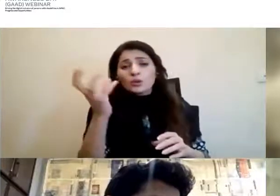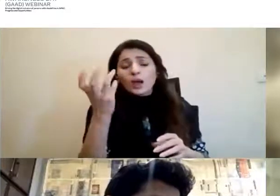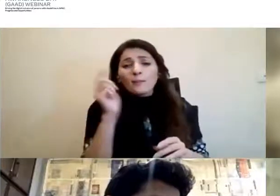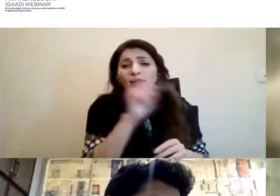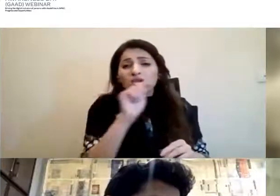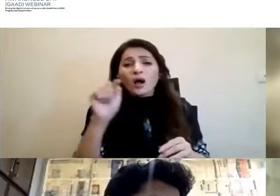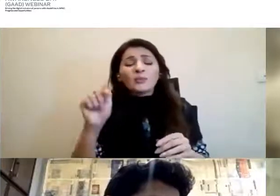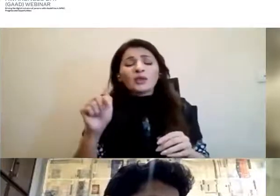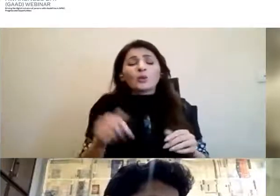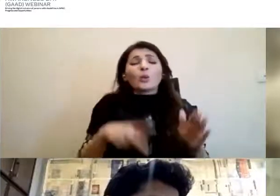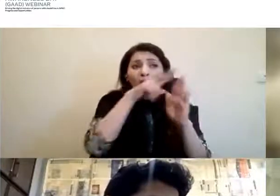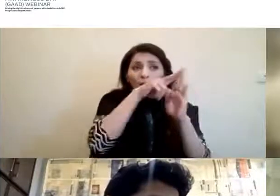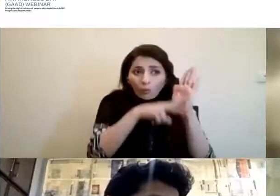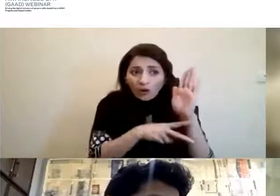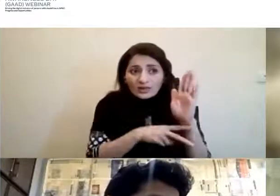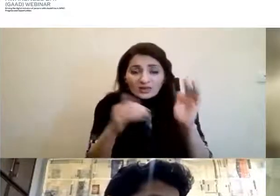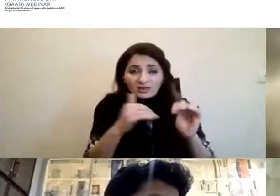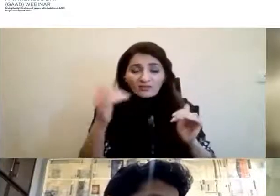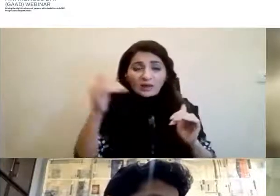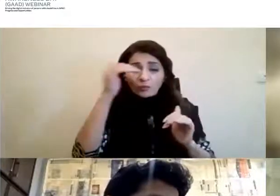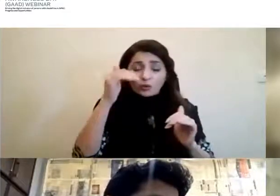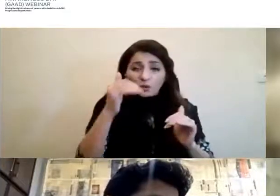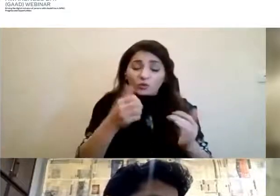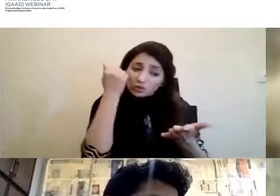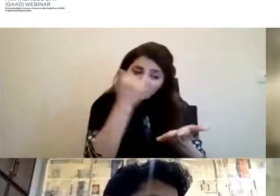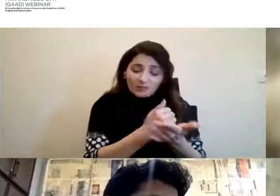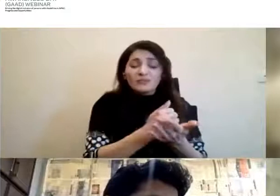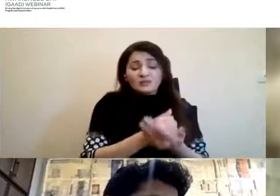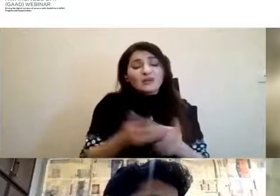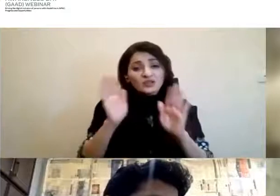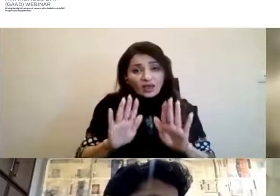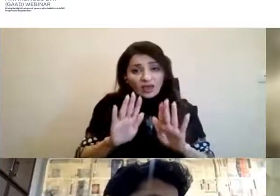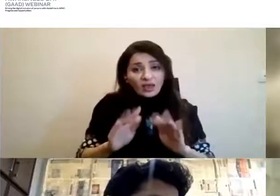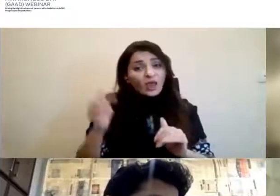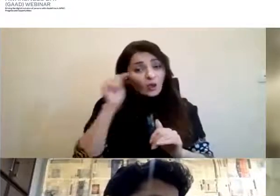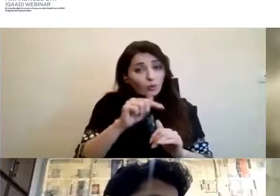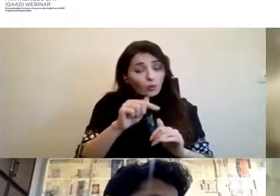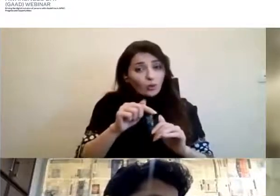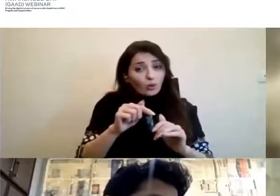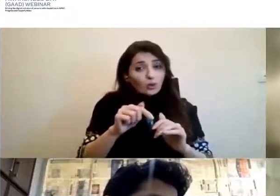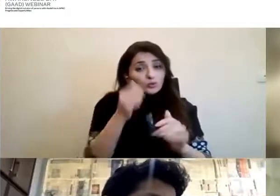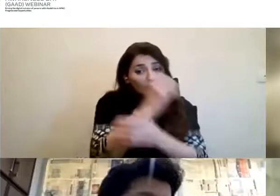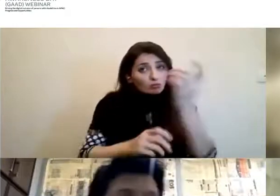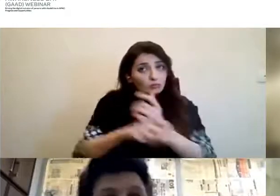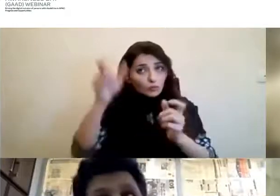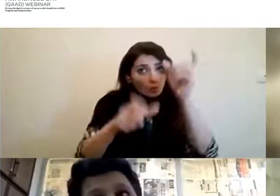policy development or there has been implementation, it has been driven by OPDs. Otherwise,